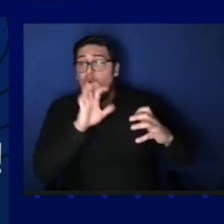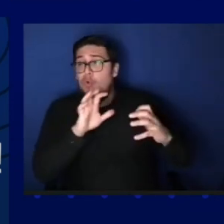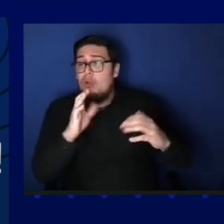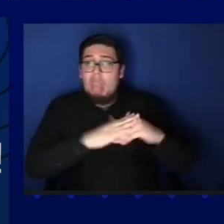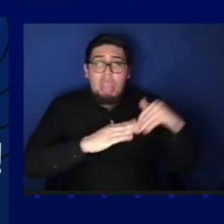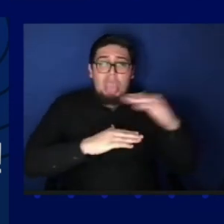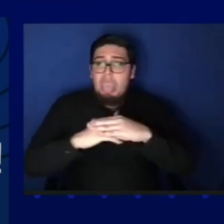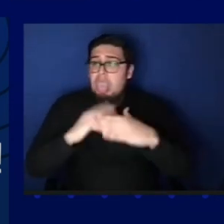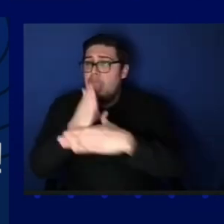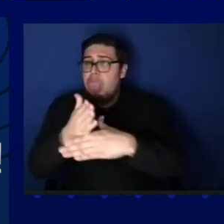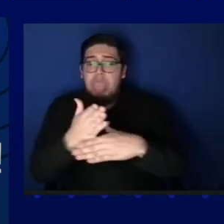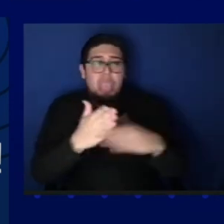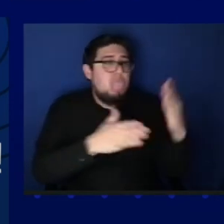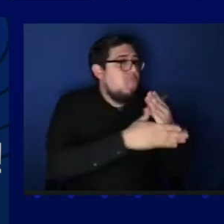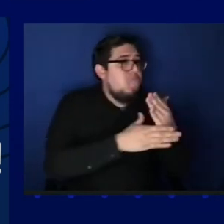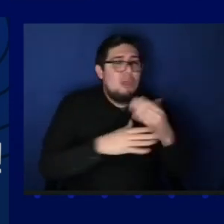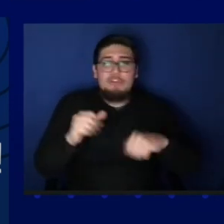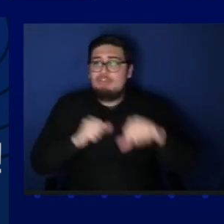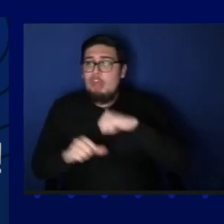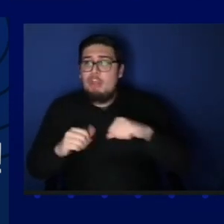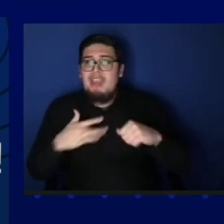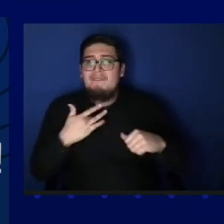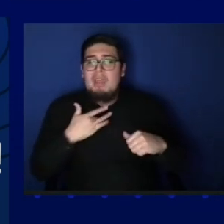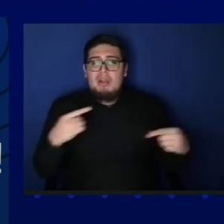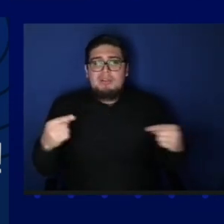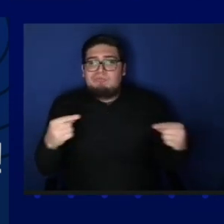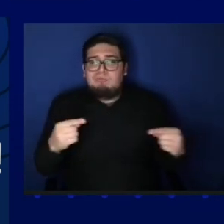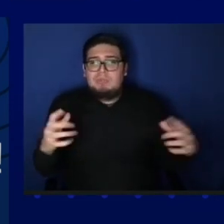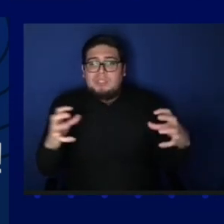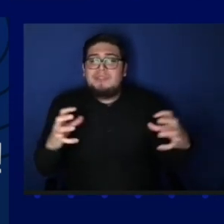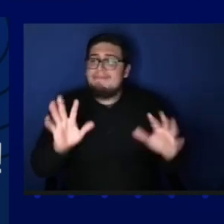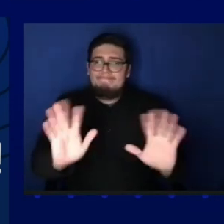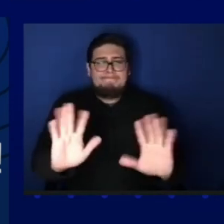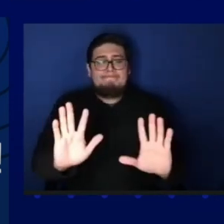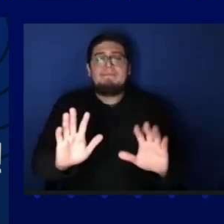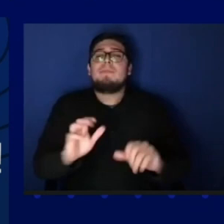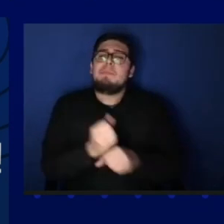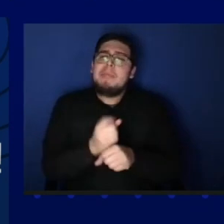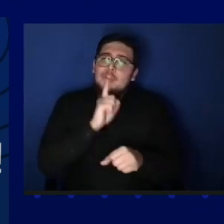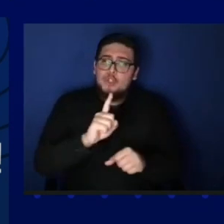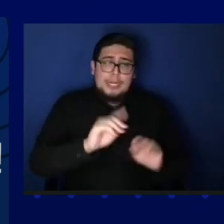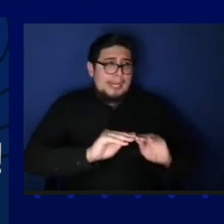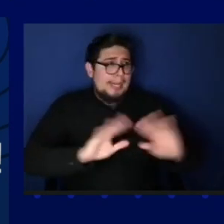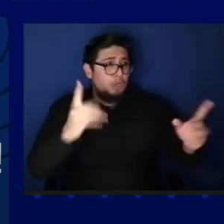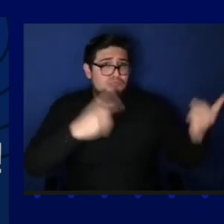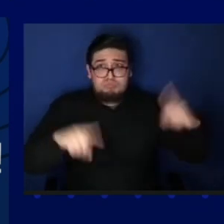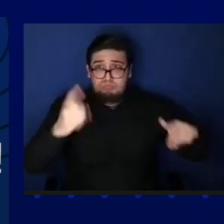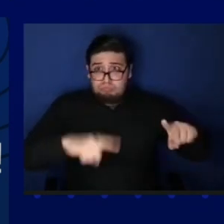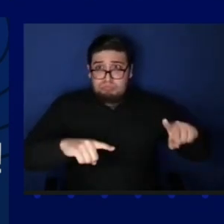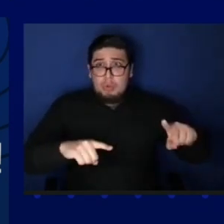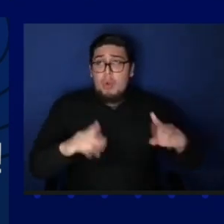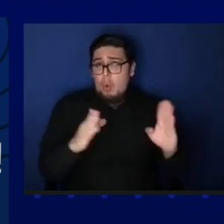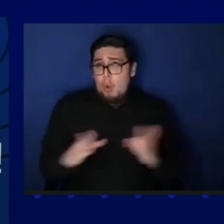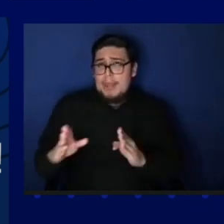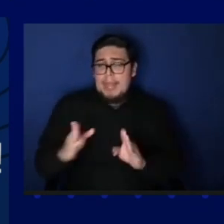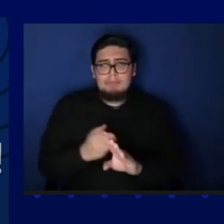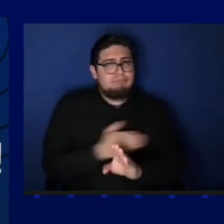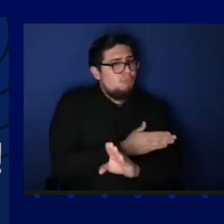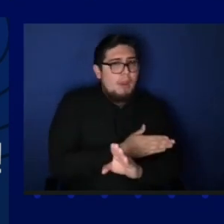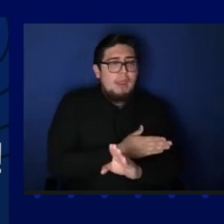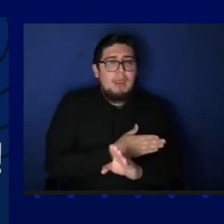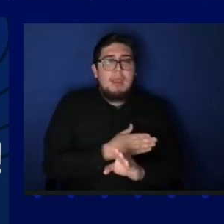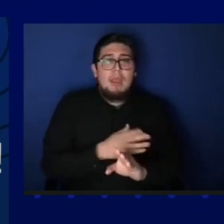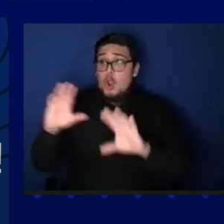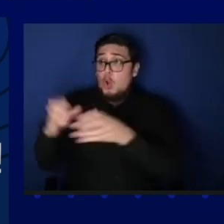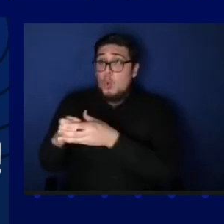each other, right? So have cohesion, organize beforehand. A group of people is key also to show